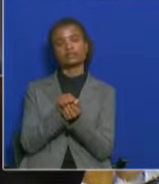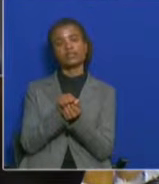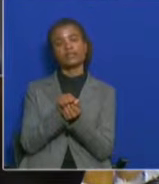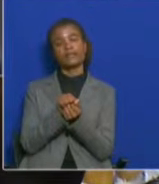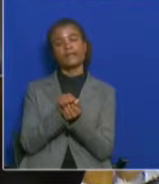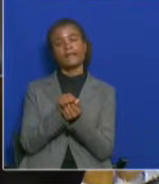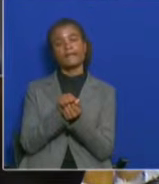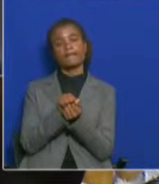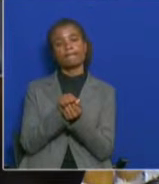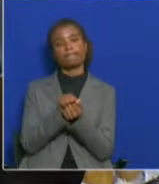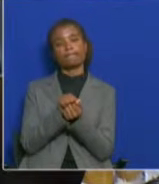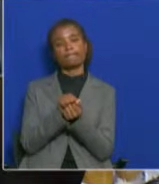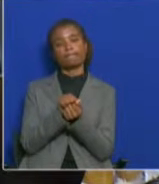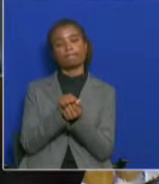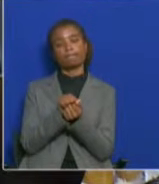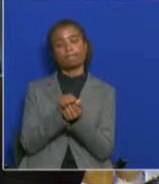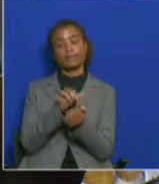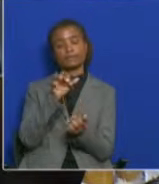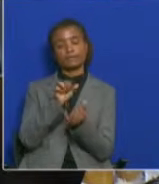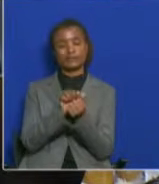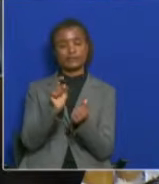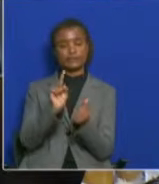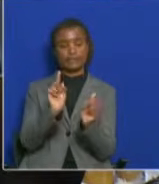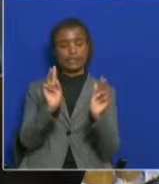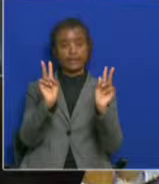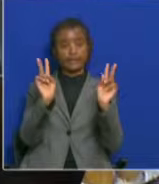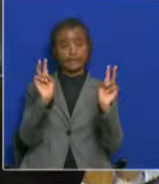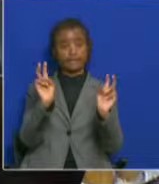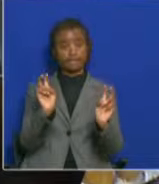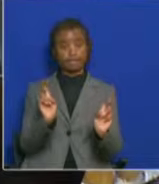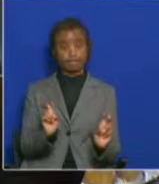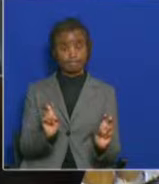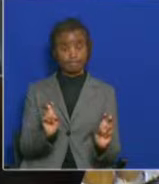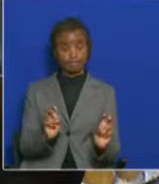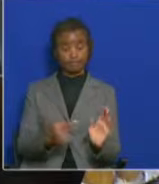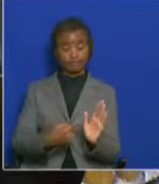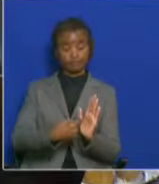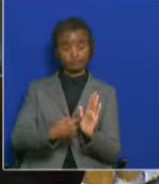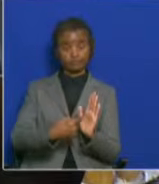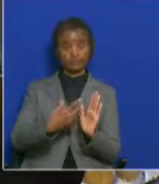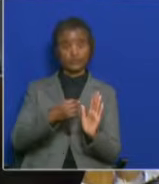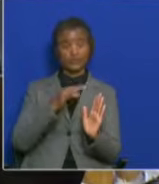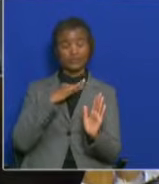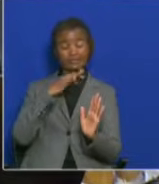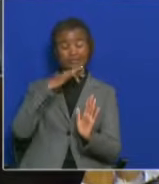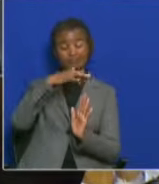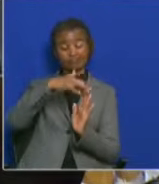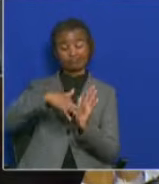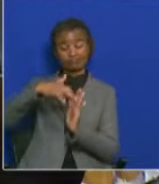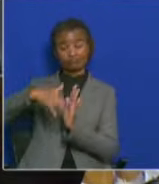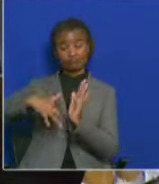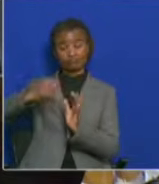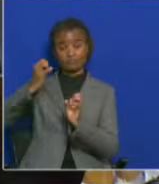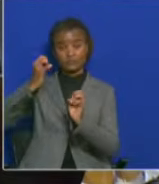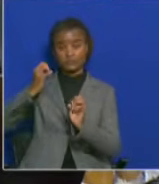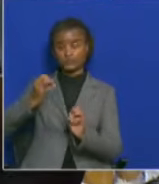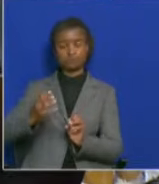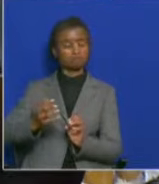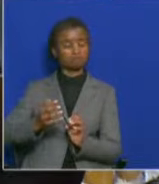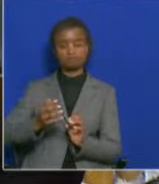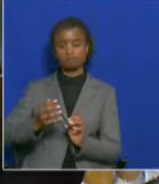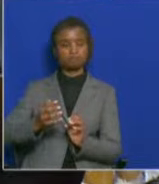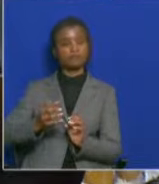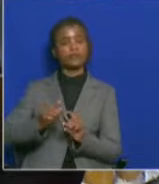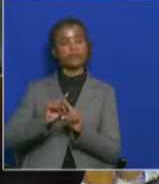themes that emerge from that affidavit, because I do not intend to read out that entire affidavit. Of course, if there are any